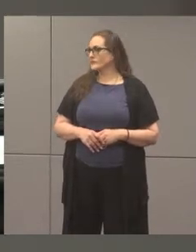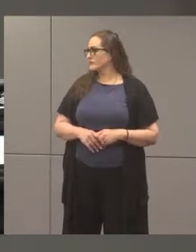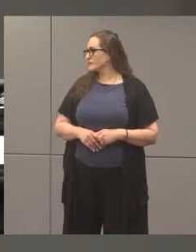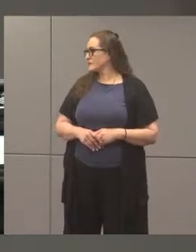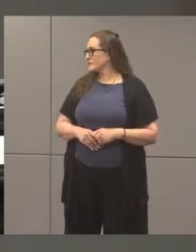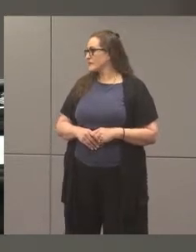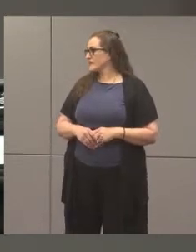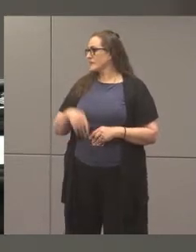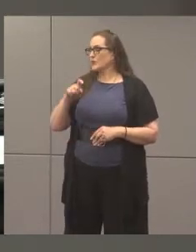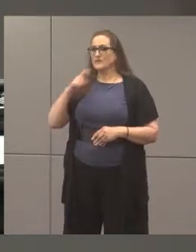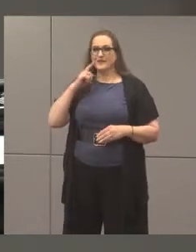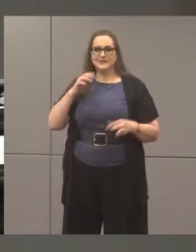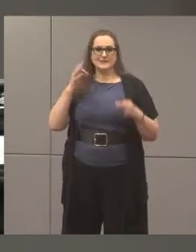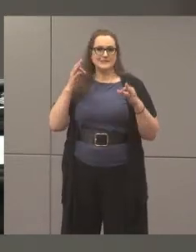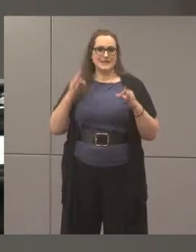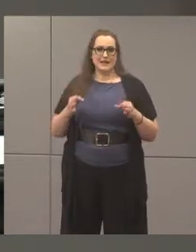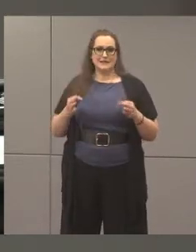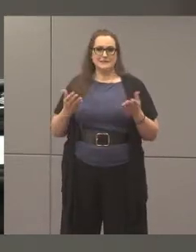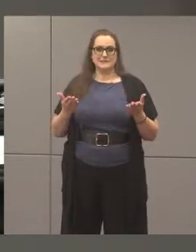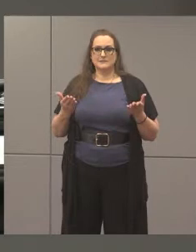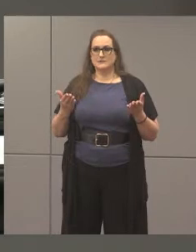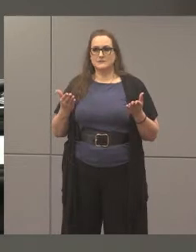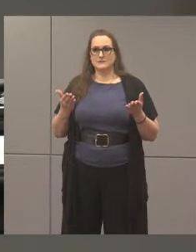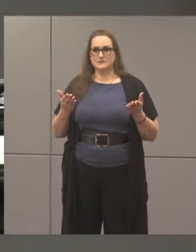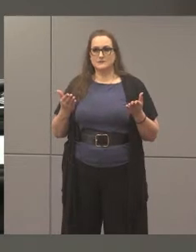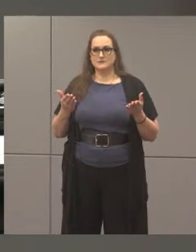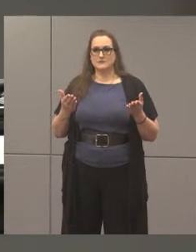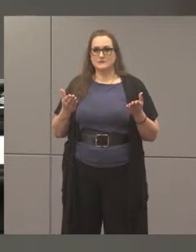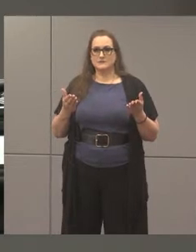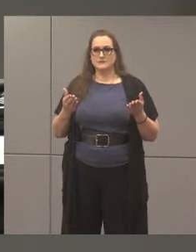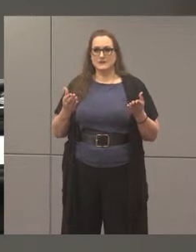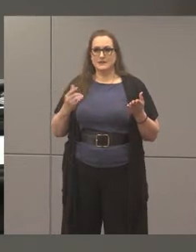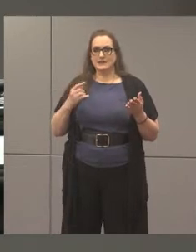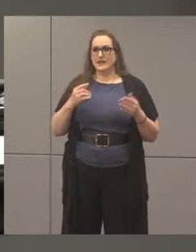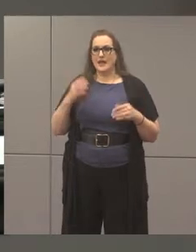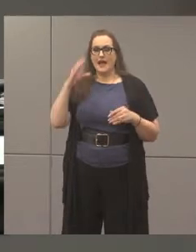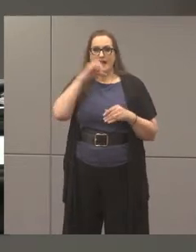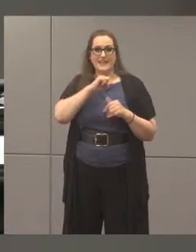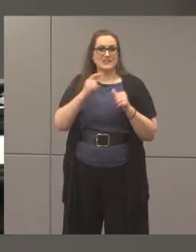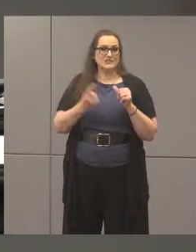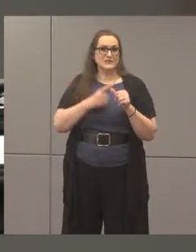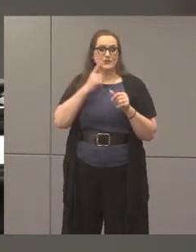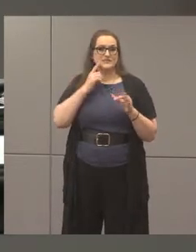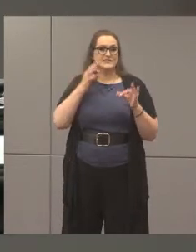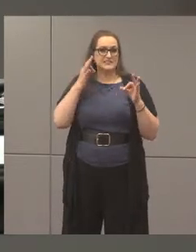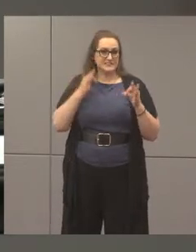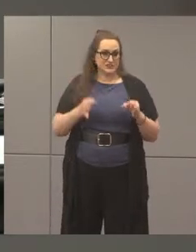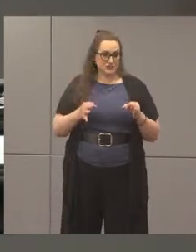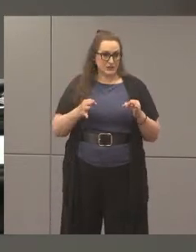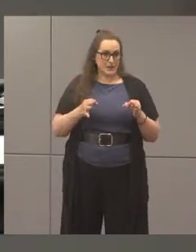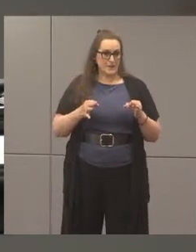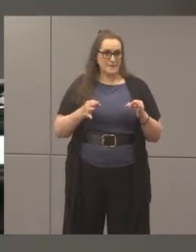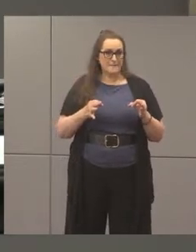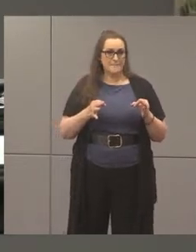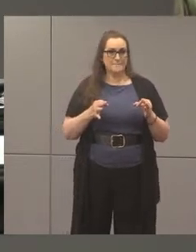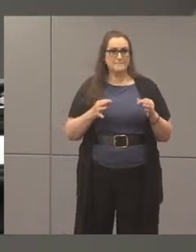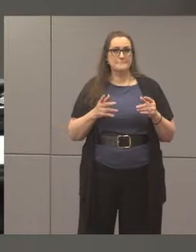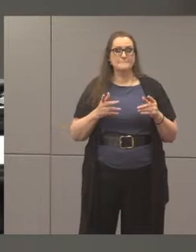We've got to decide, and the decision, I guess the first decision would be,